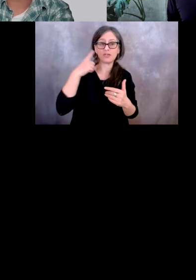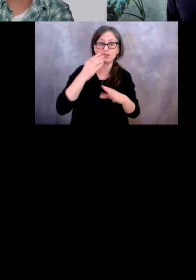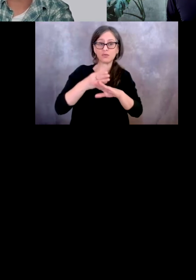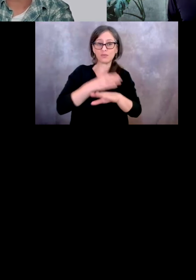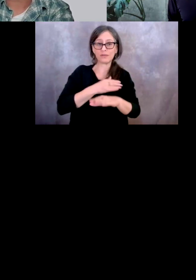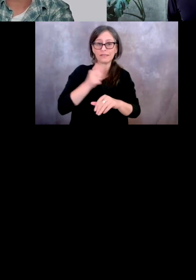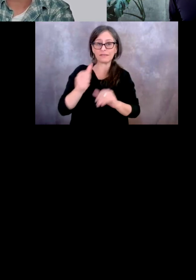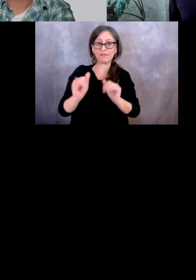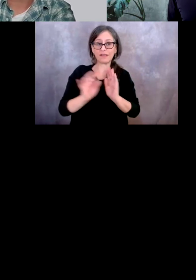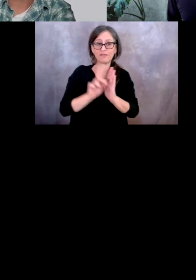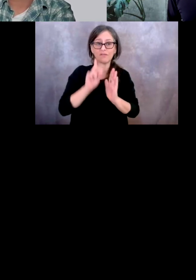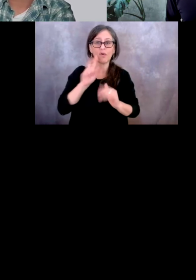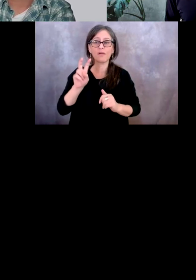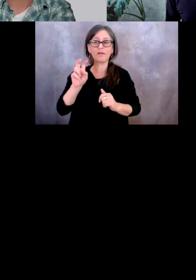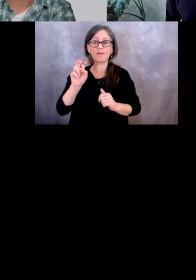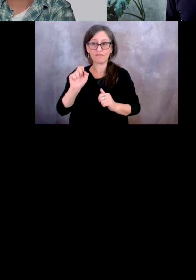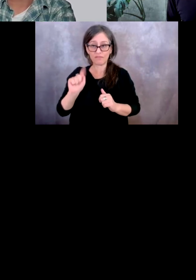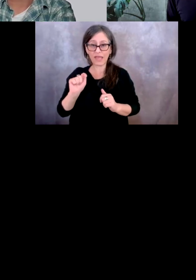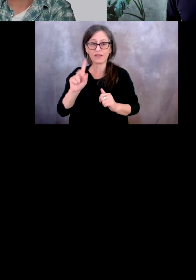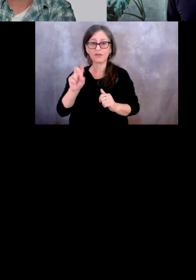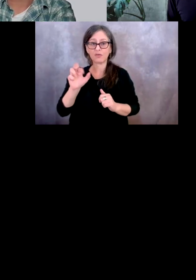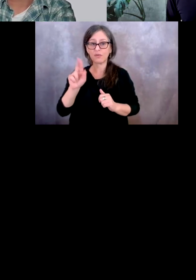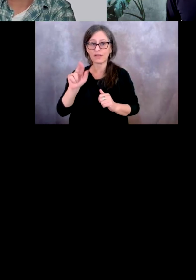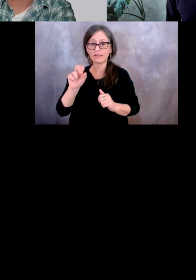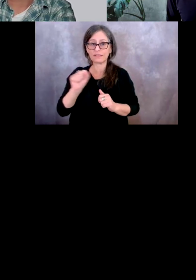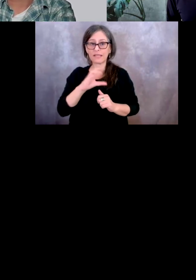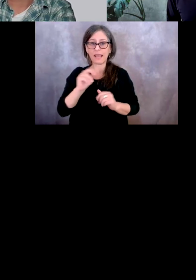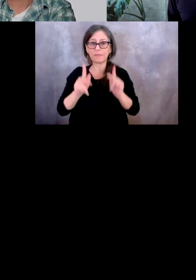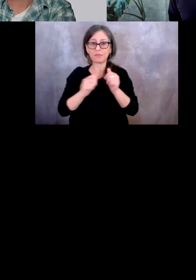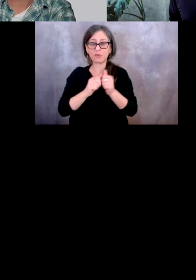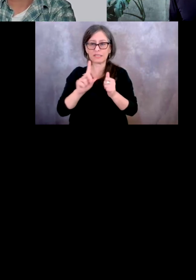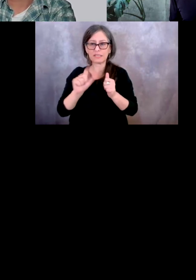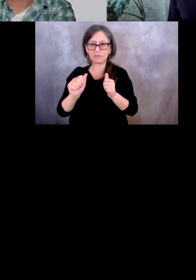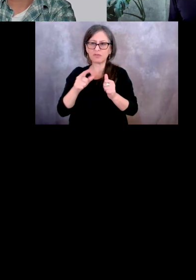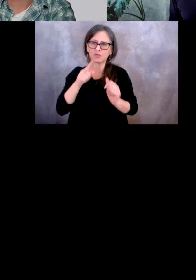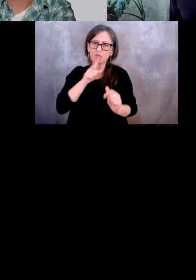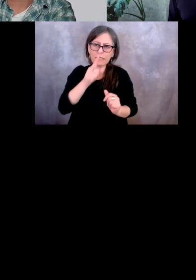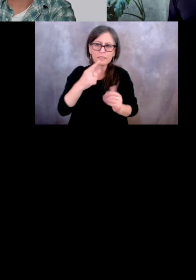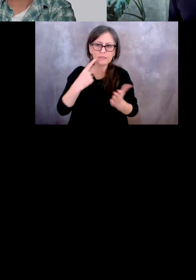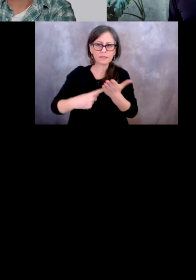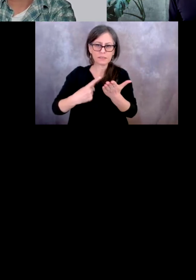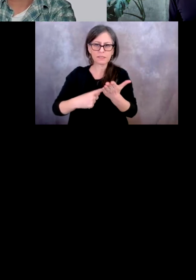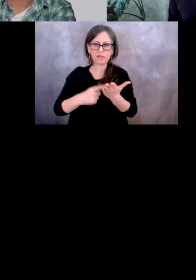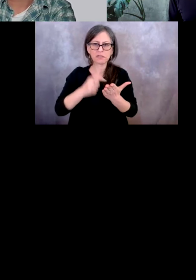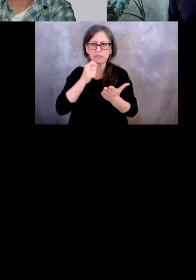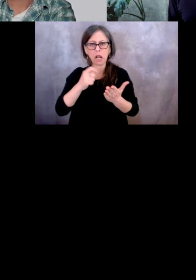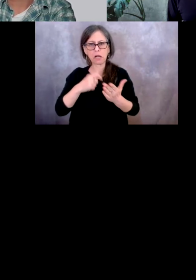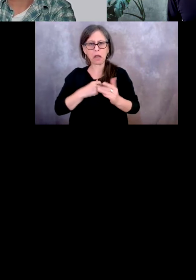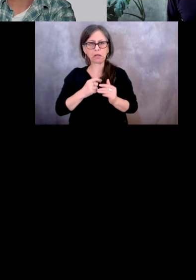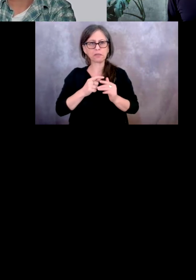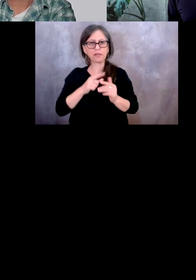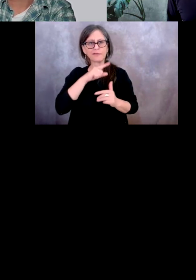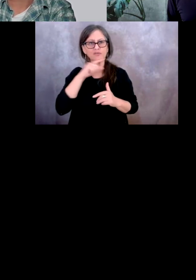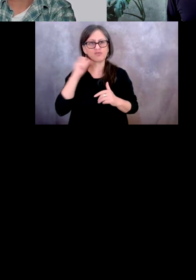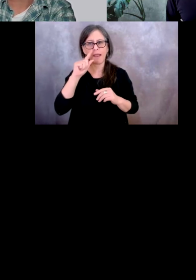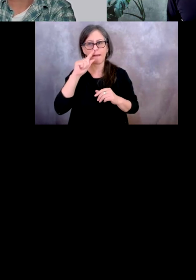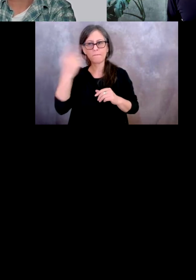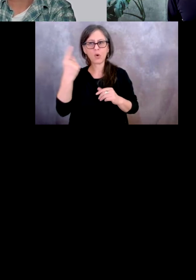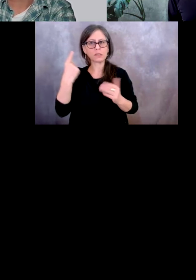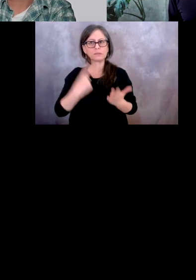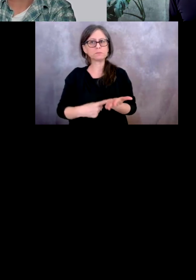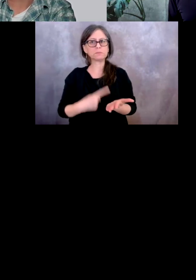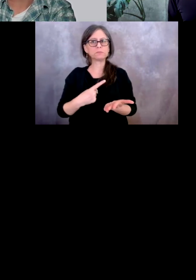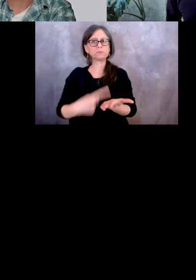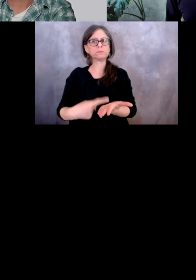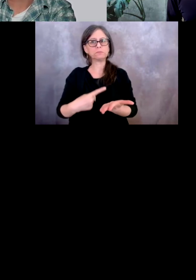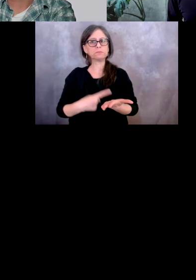People with Disabilities. And today we're going to have some real conversations around this. This isn't going to be a stuffed shirt, dry discussion like you're used to in these kind of